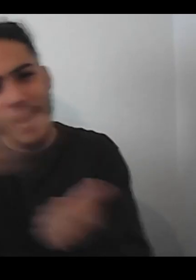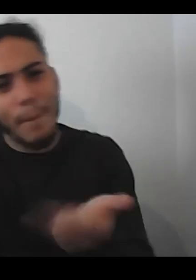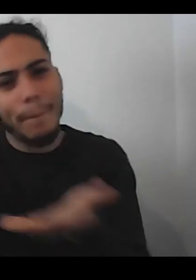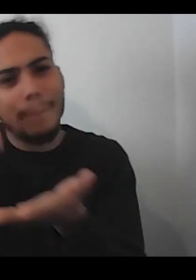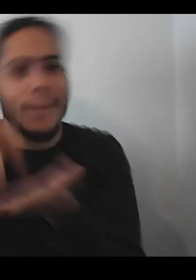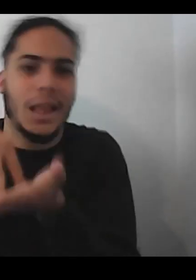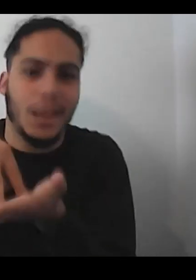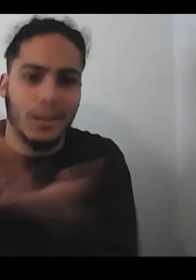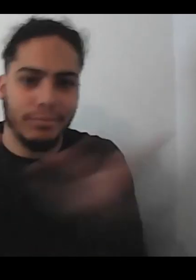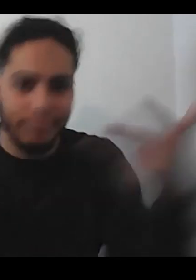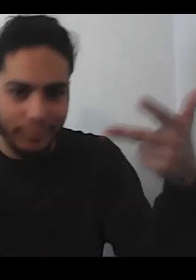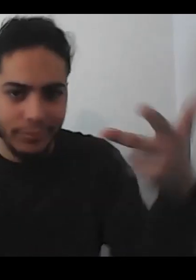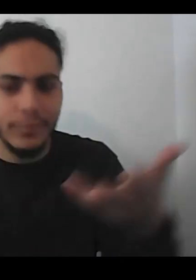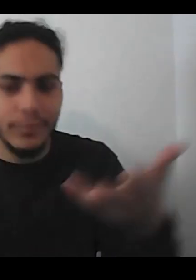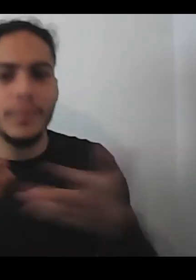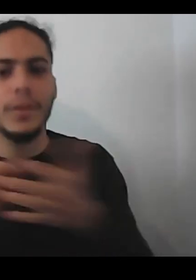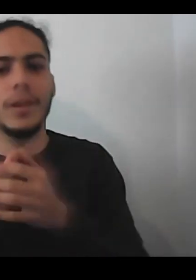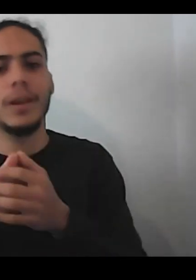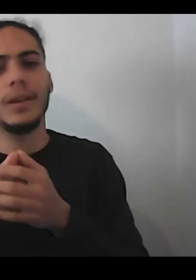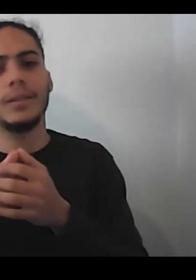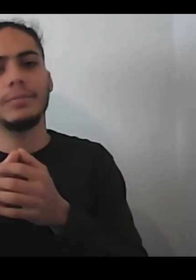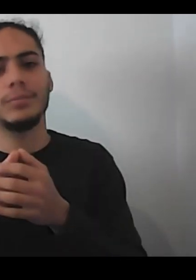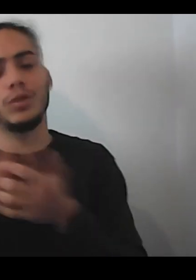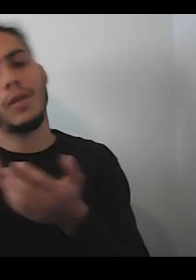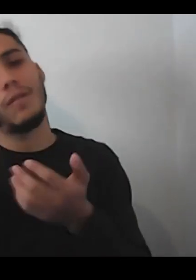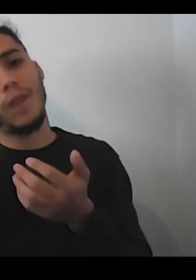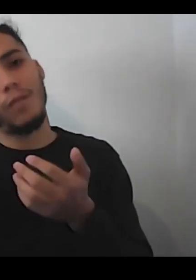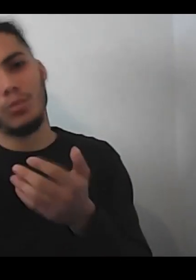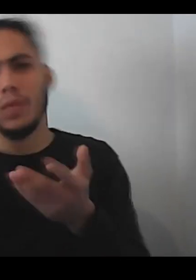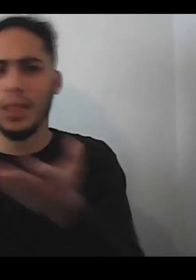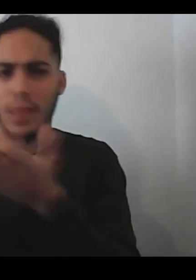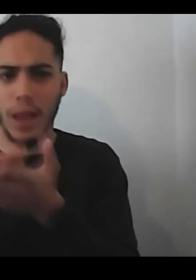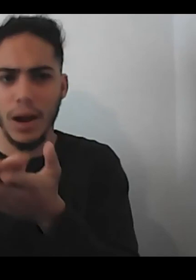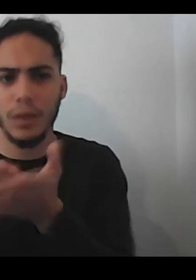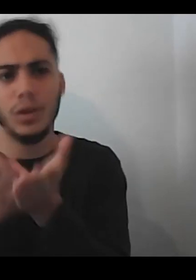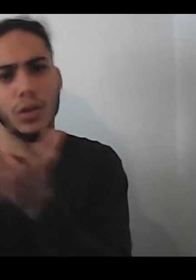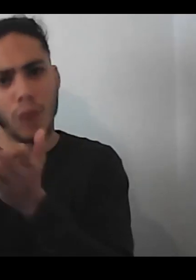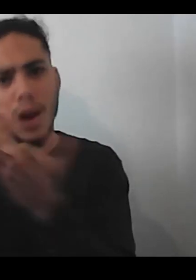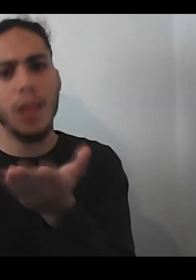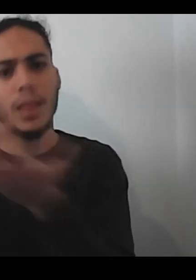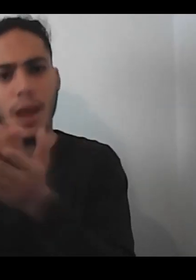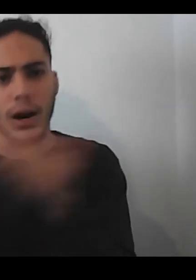And we'll keep you posted about all the developments of our project.